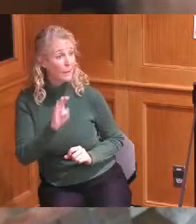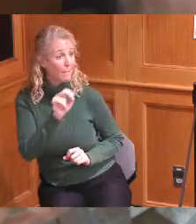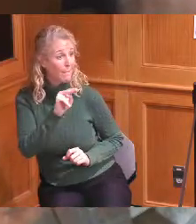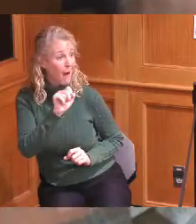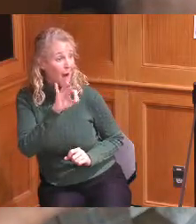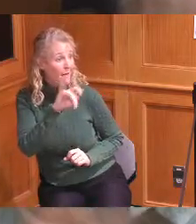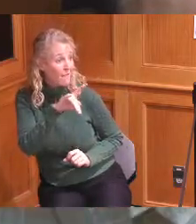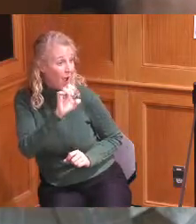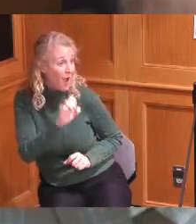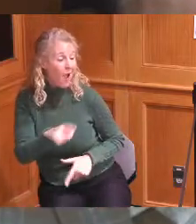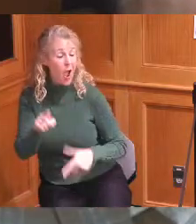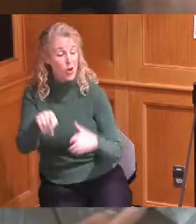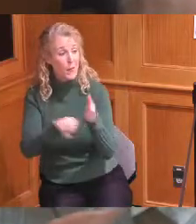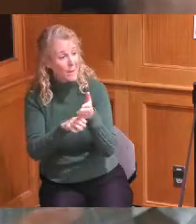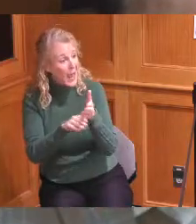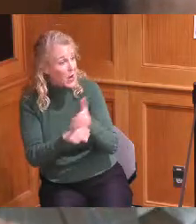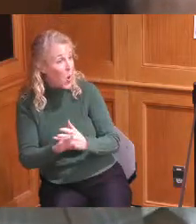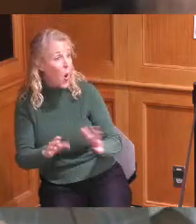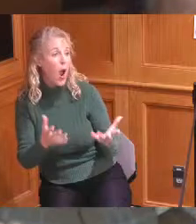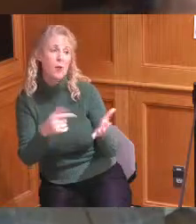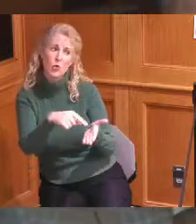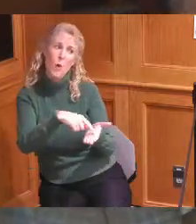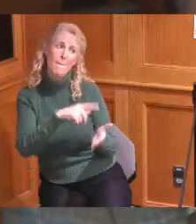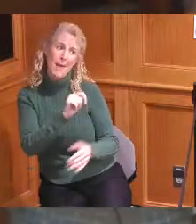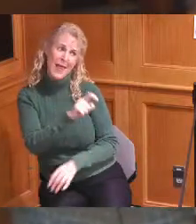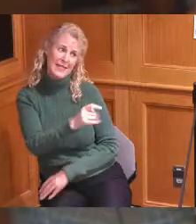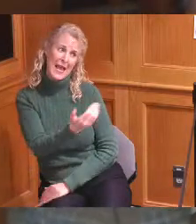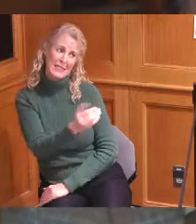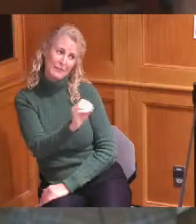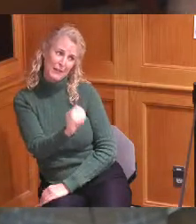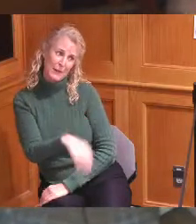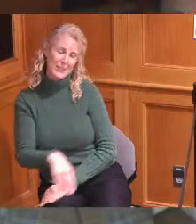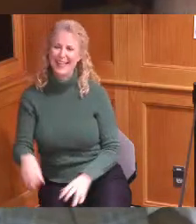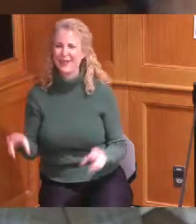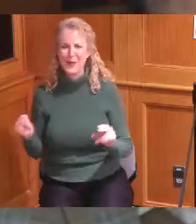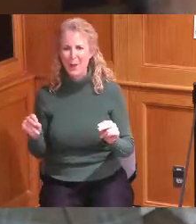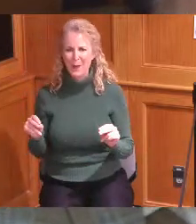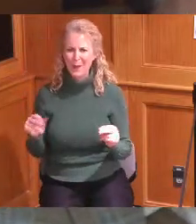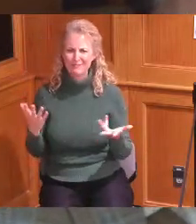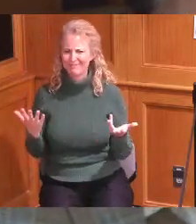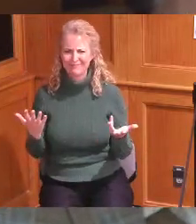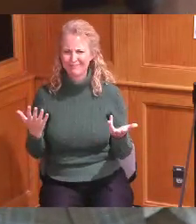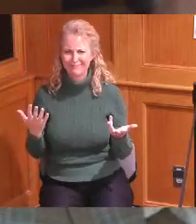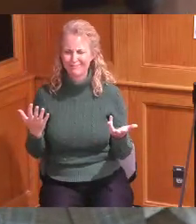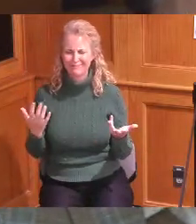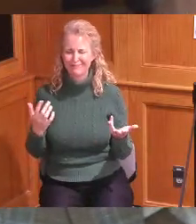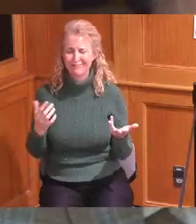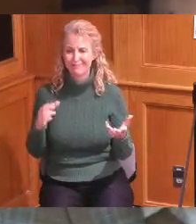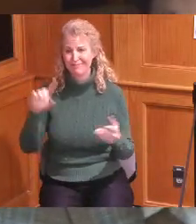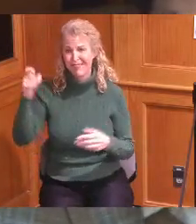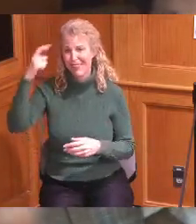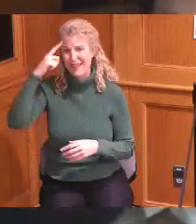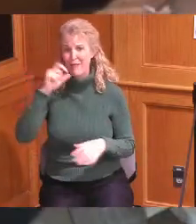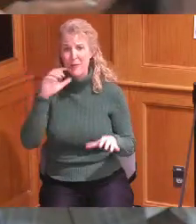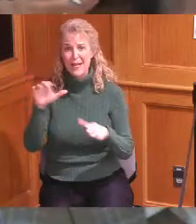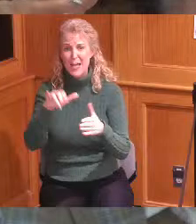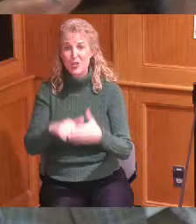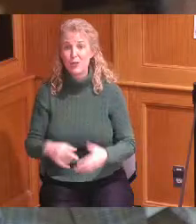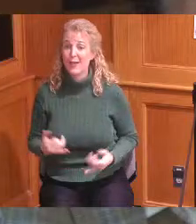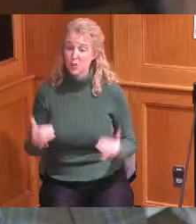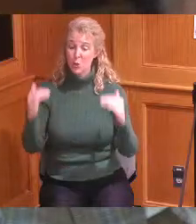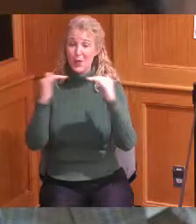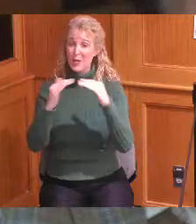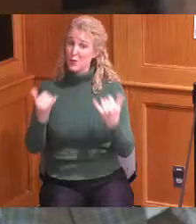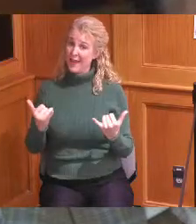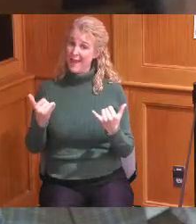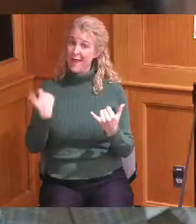Or, wait, but you minority. We only want you to pay 15% of what you should be paying, right? They don't do that. You're equal now.